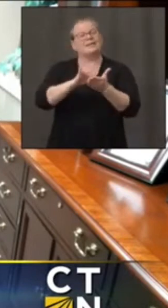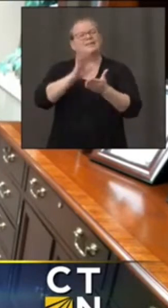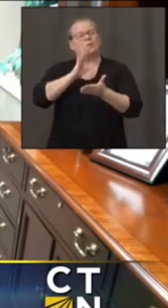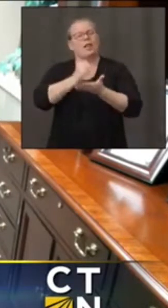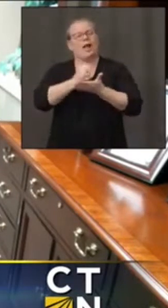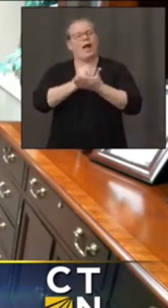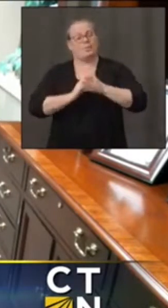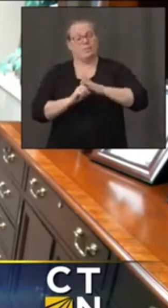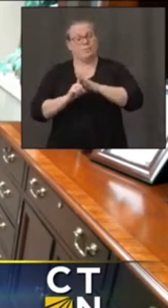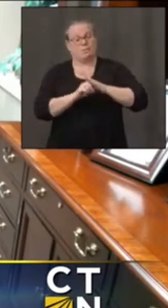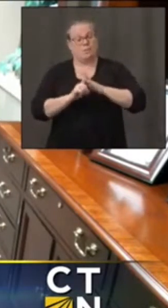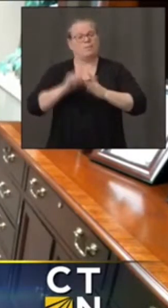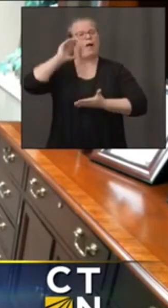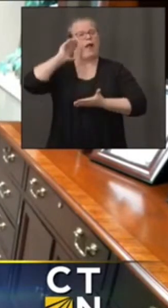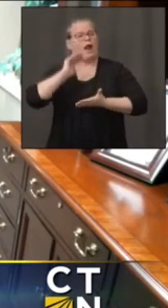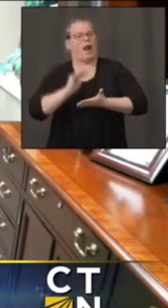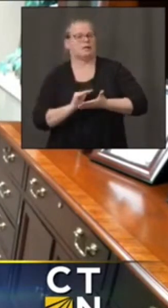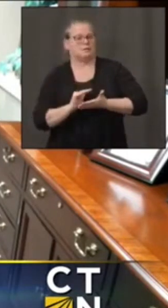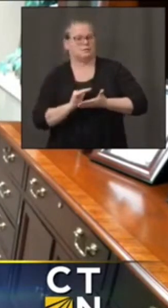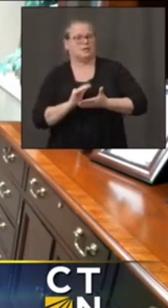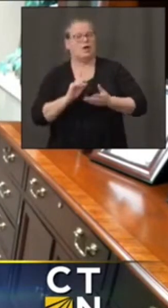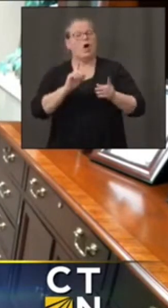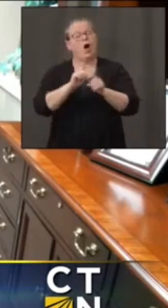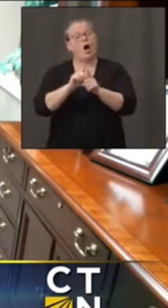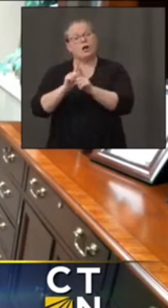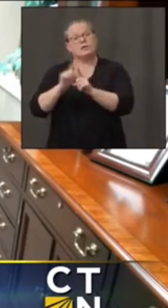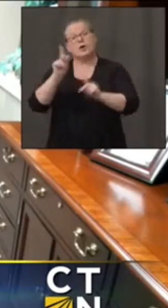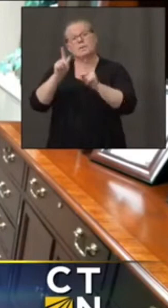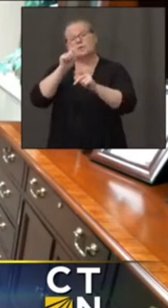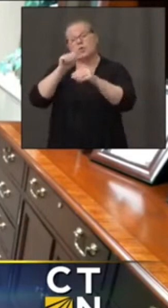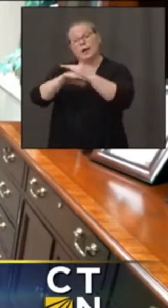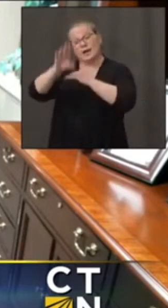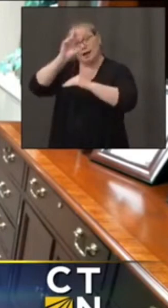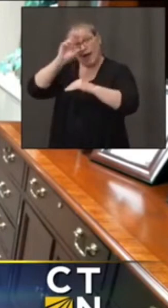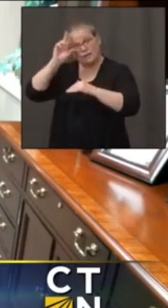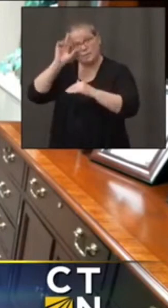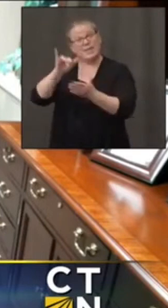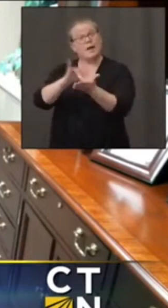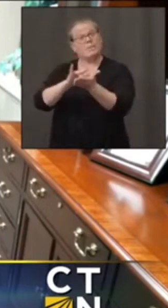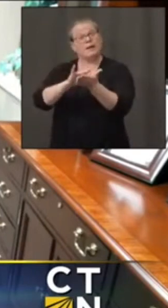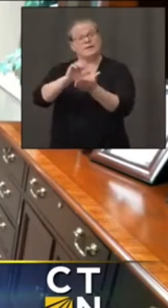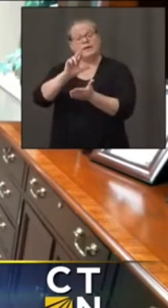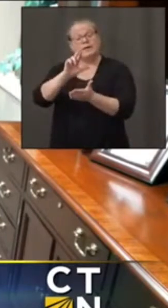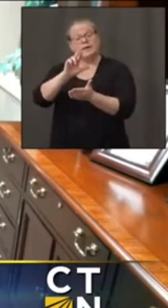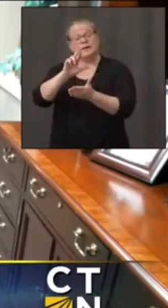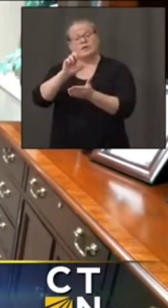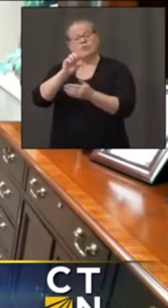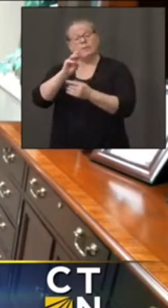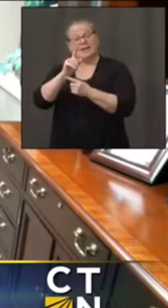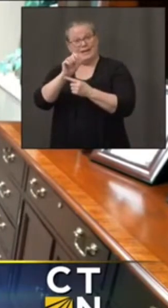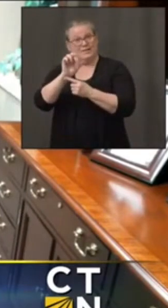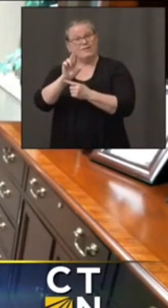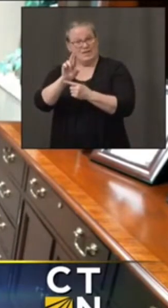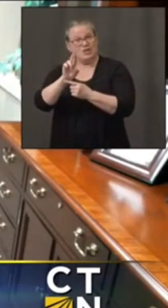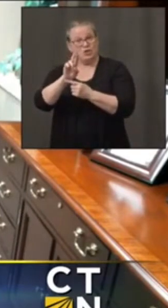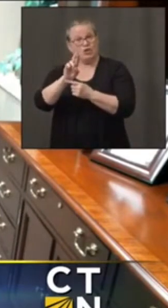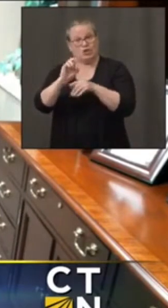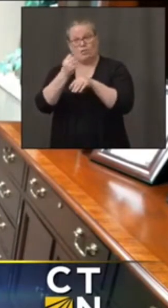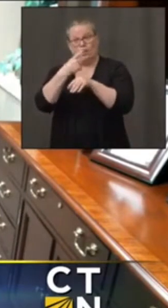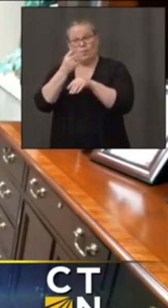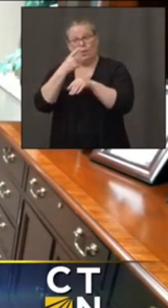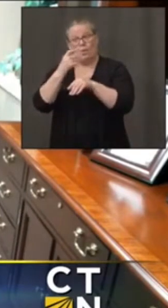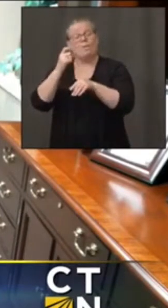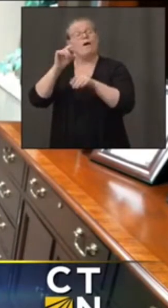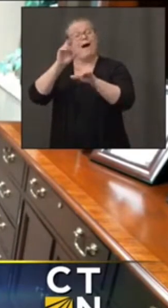length of stay in hospitals. What we're trying to do now is, as I mentioned just a moment ago, in addition